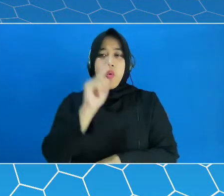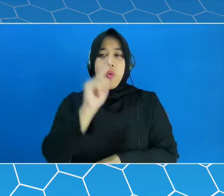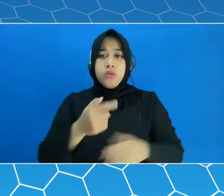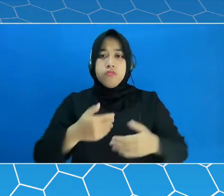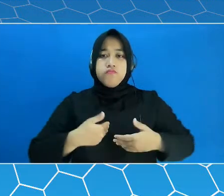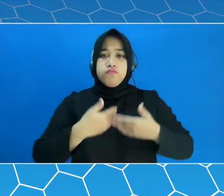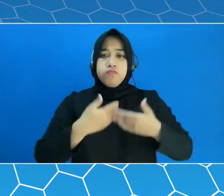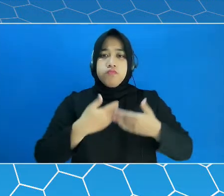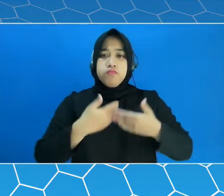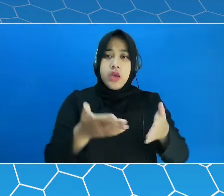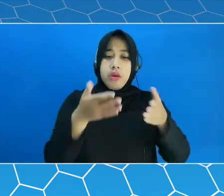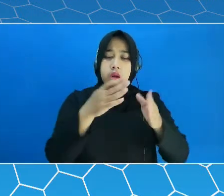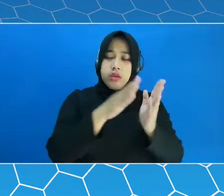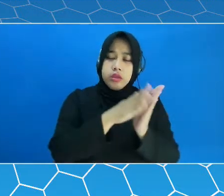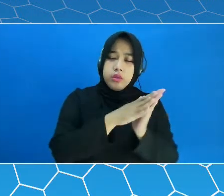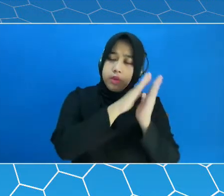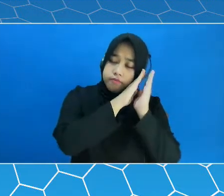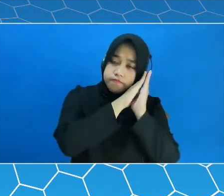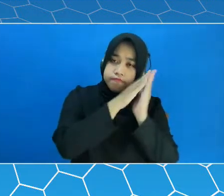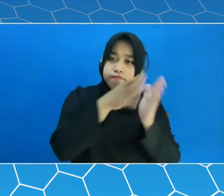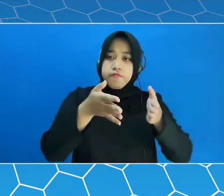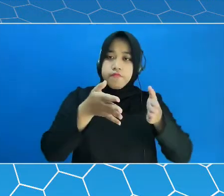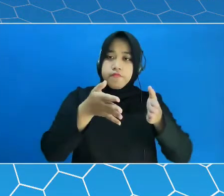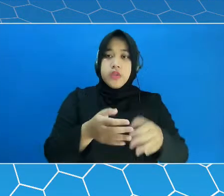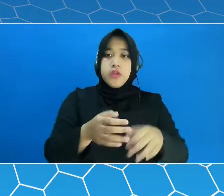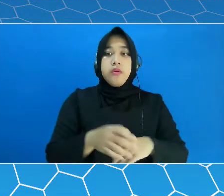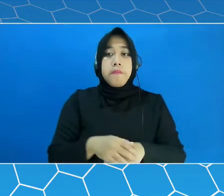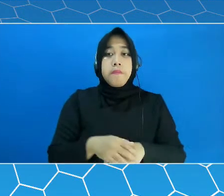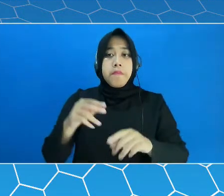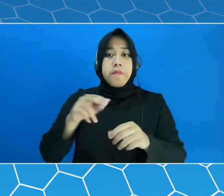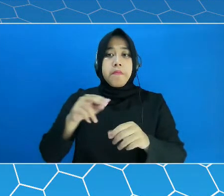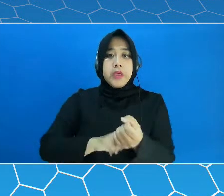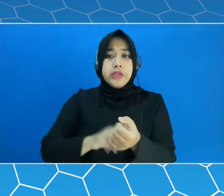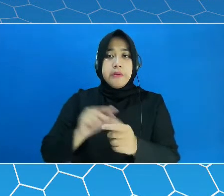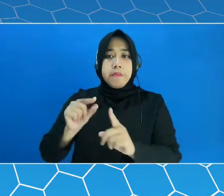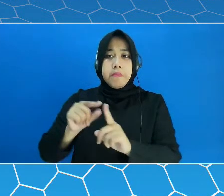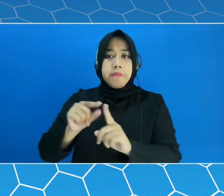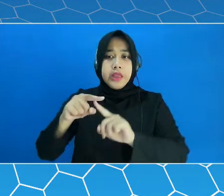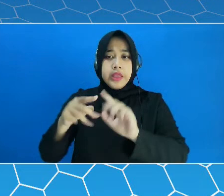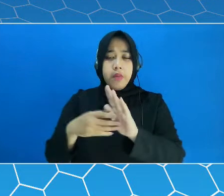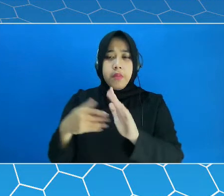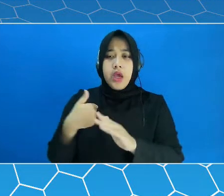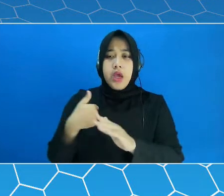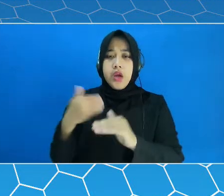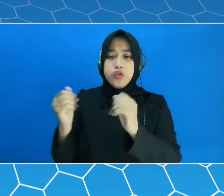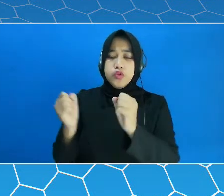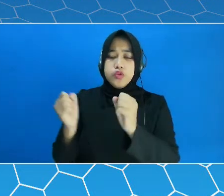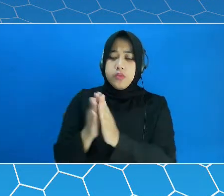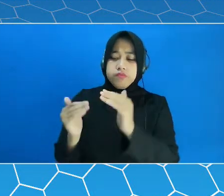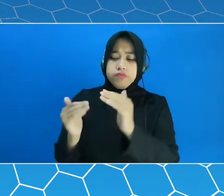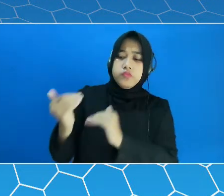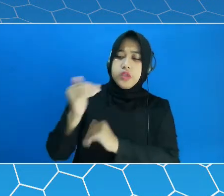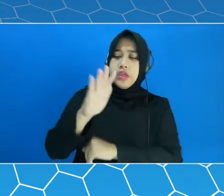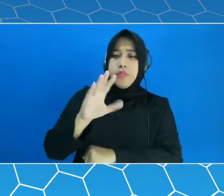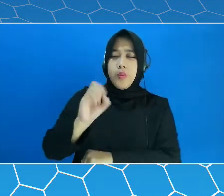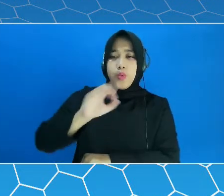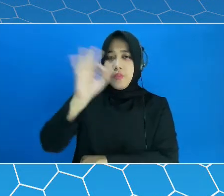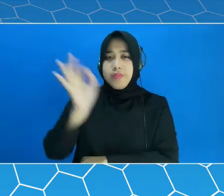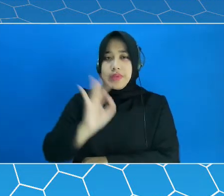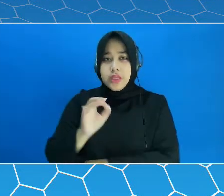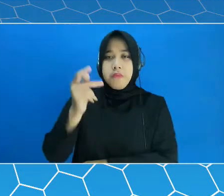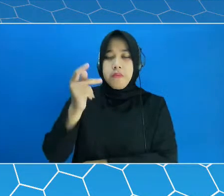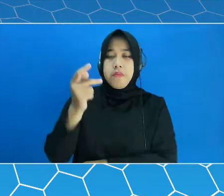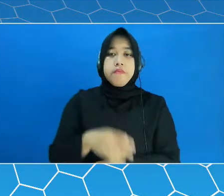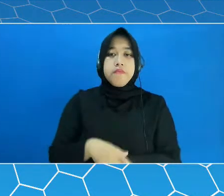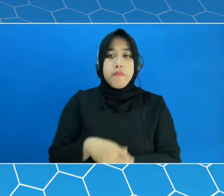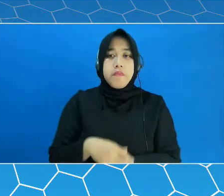of the patient volumes, we only have 50% less of our ICU care. We have started to open up our other health